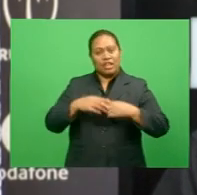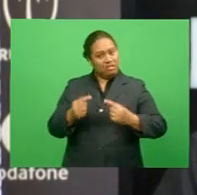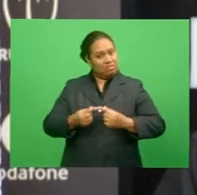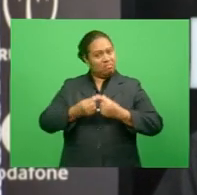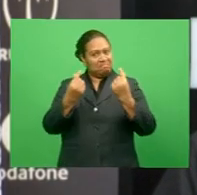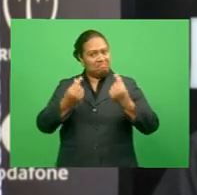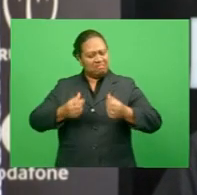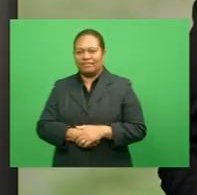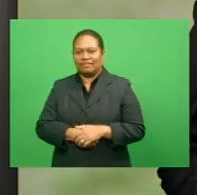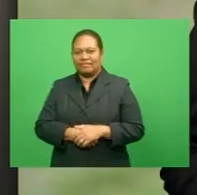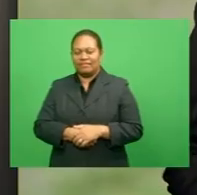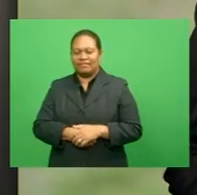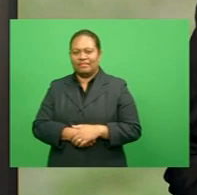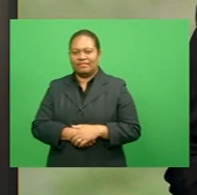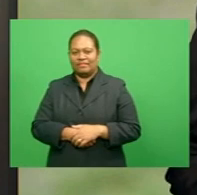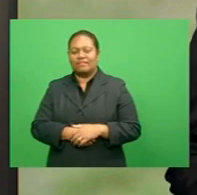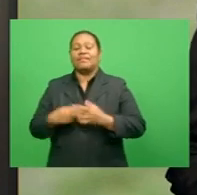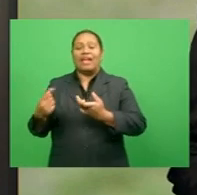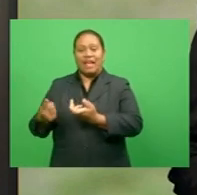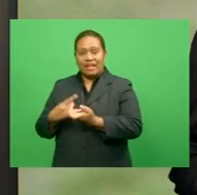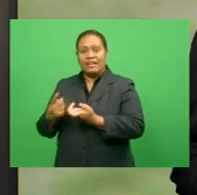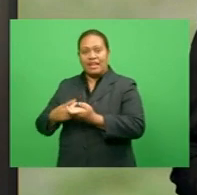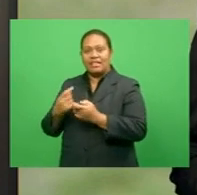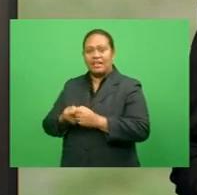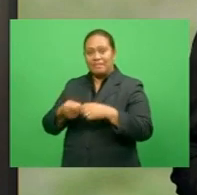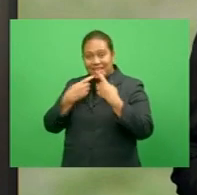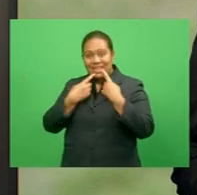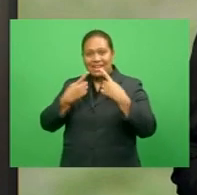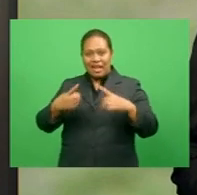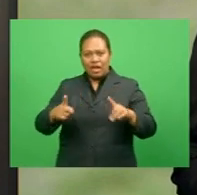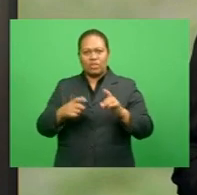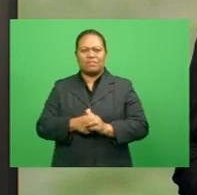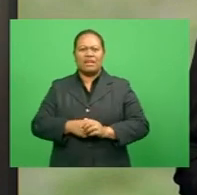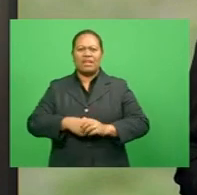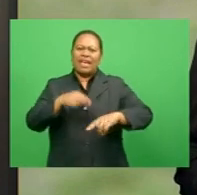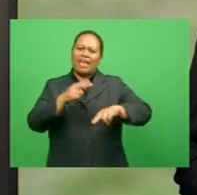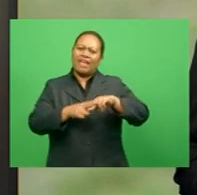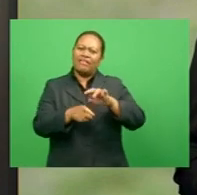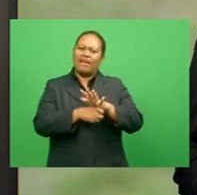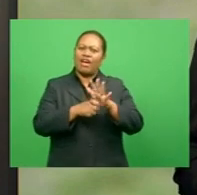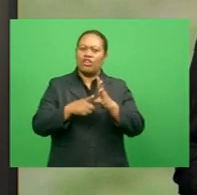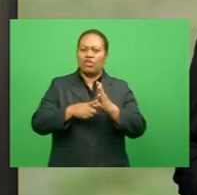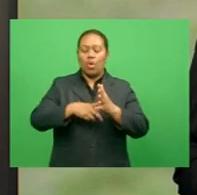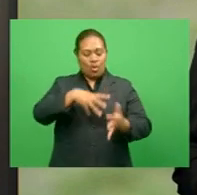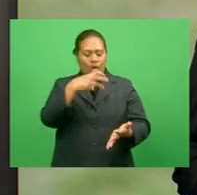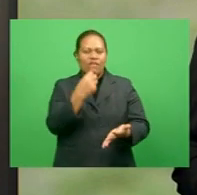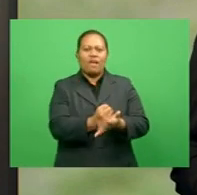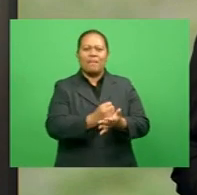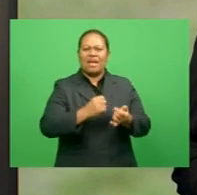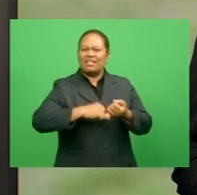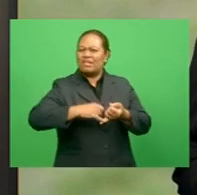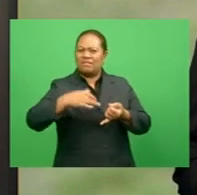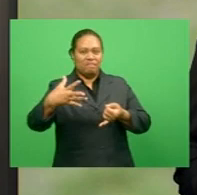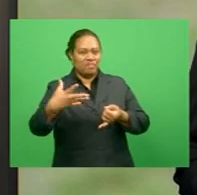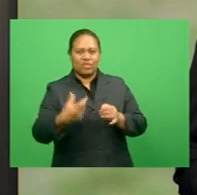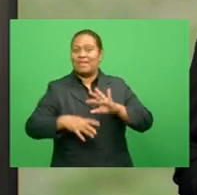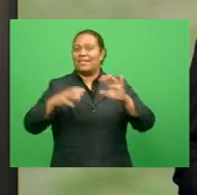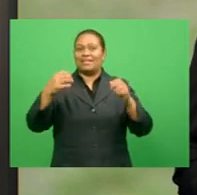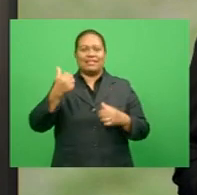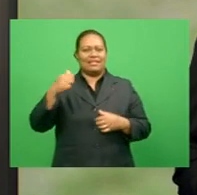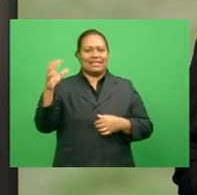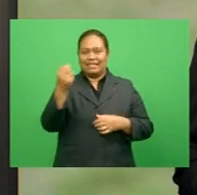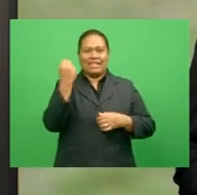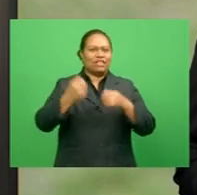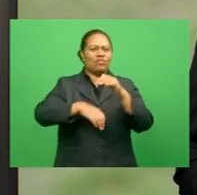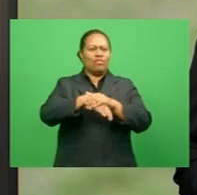encouragement for future growth. In another major announcement today, the Fiji Rugby Union confirmed Senirusi Servakula as the successful candidate for